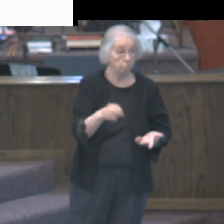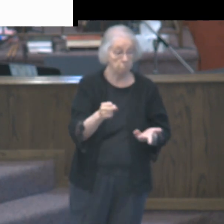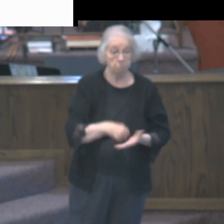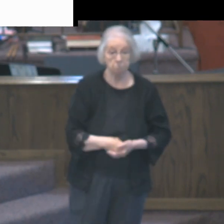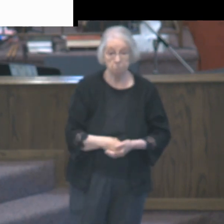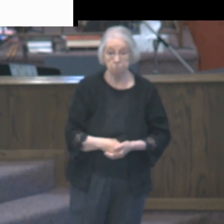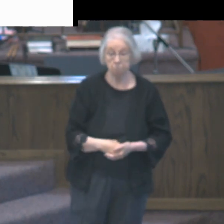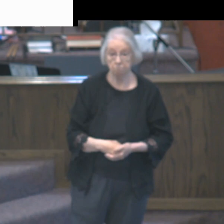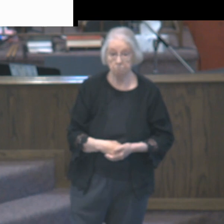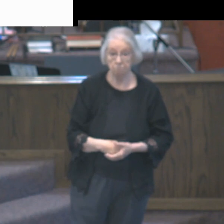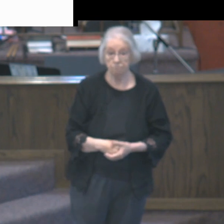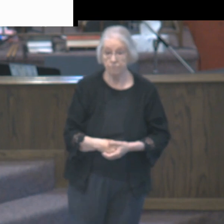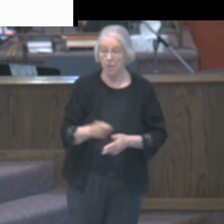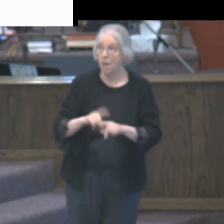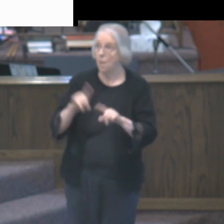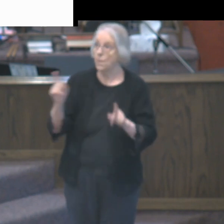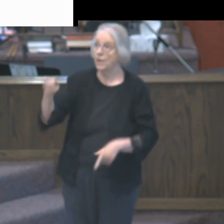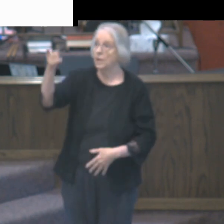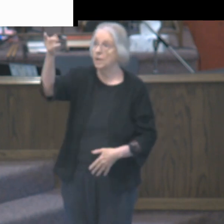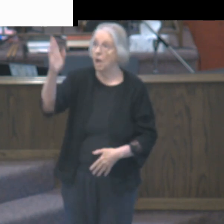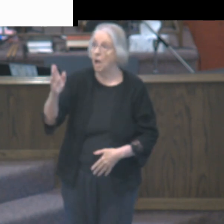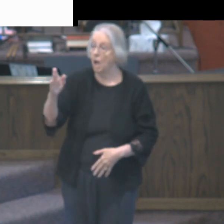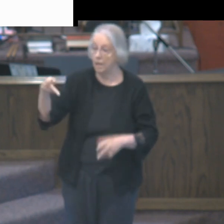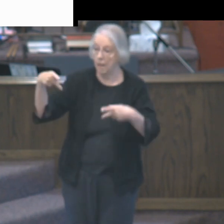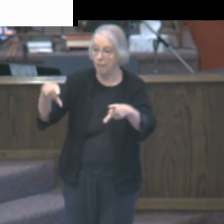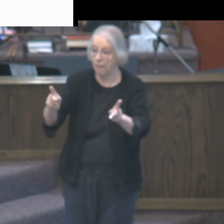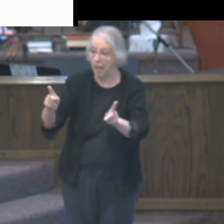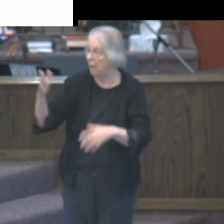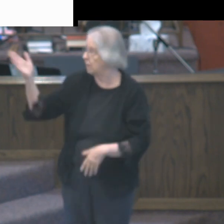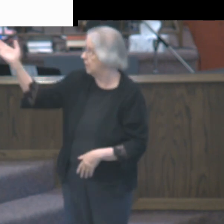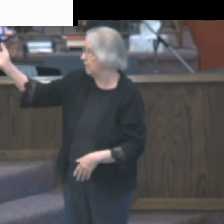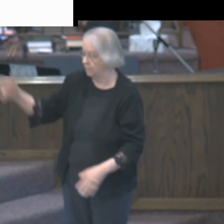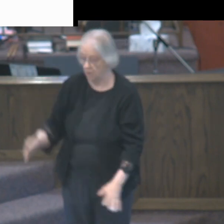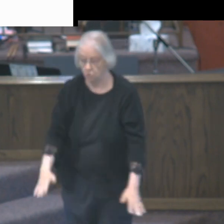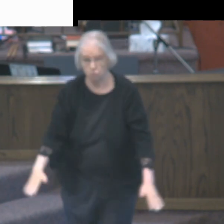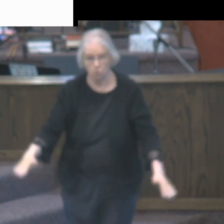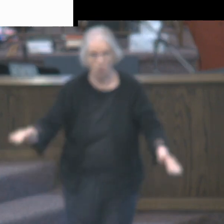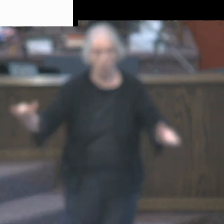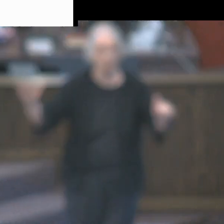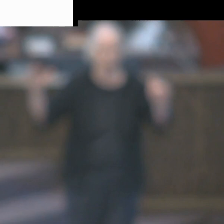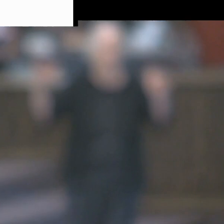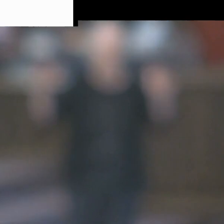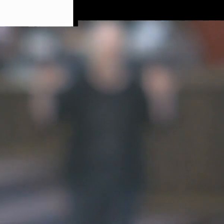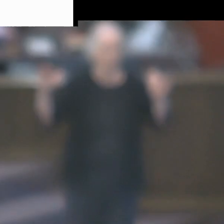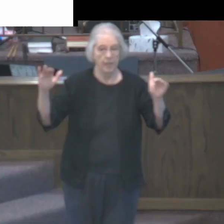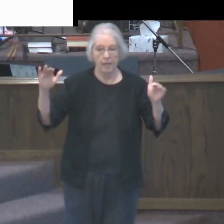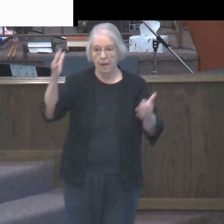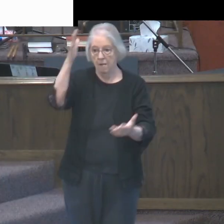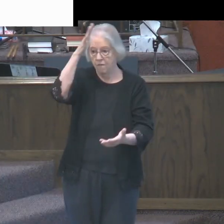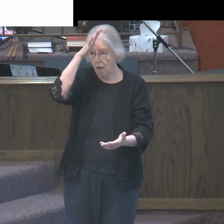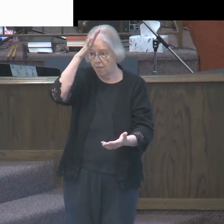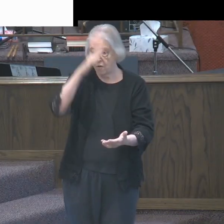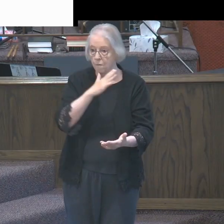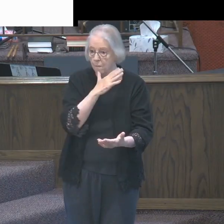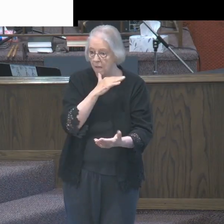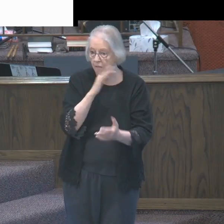God allowed me to grow up in an intact family where I knew my mom and my dad loved